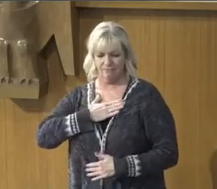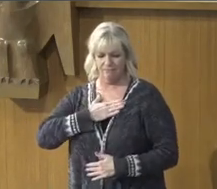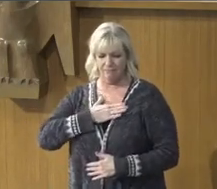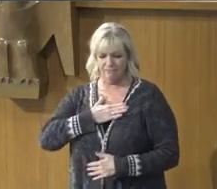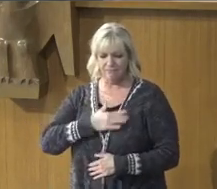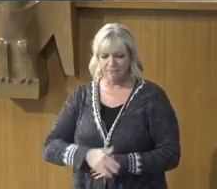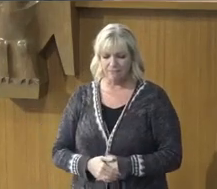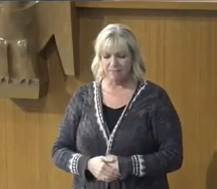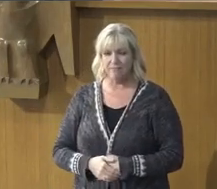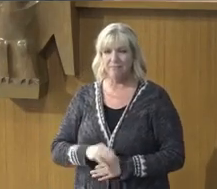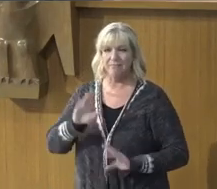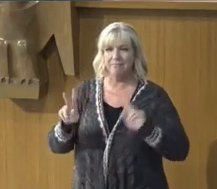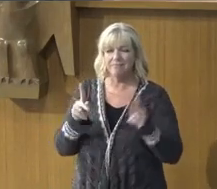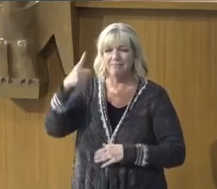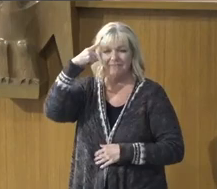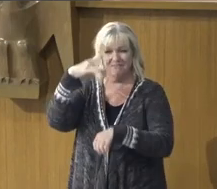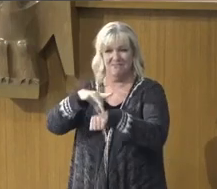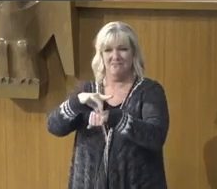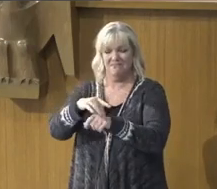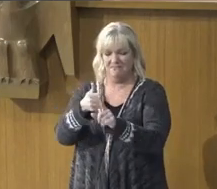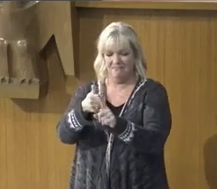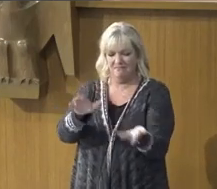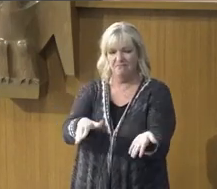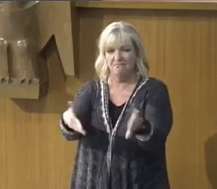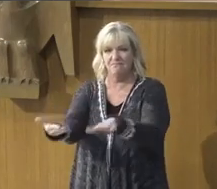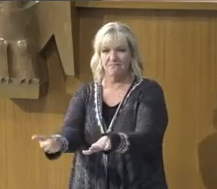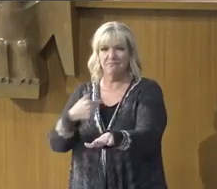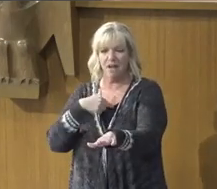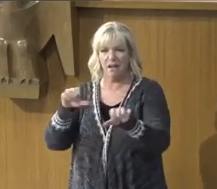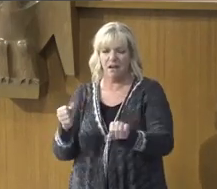The earth is just a dead thing you can claim